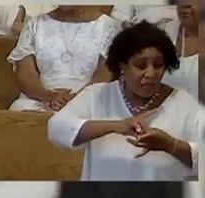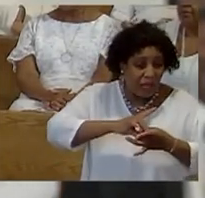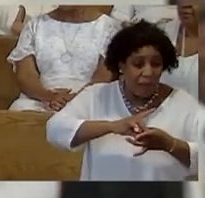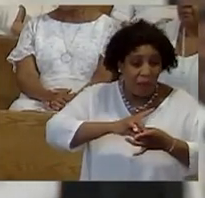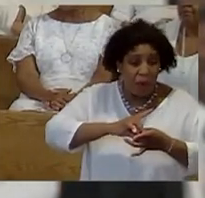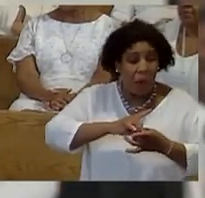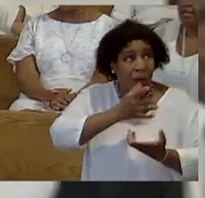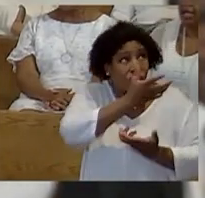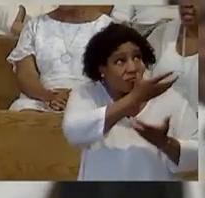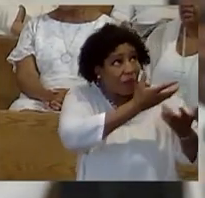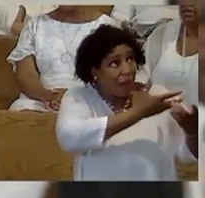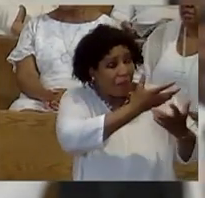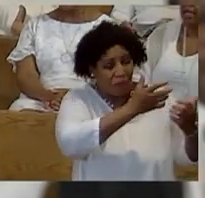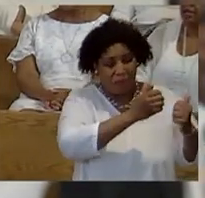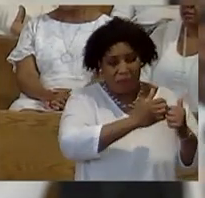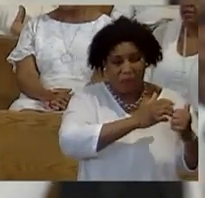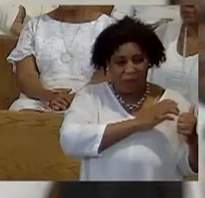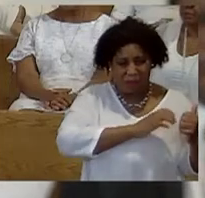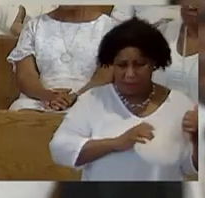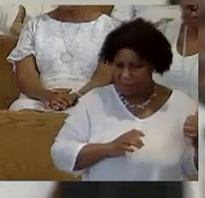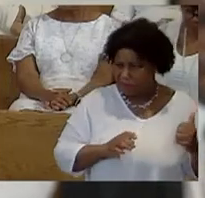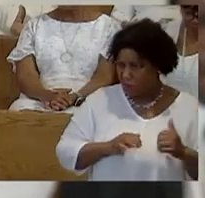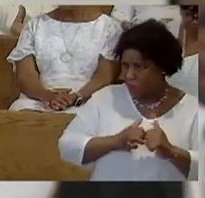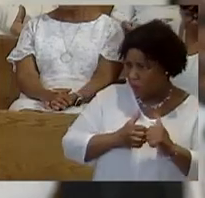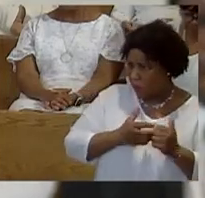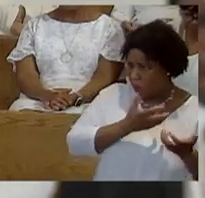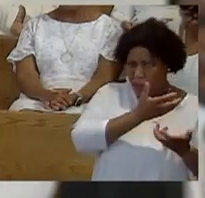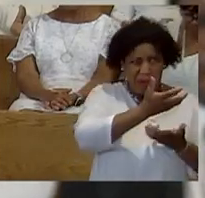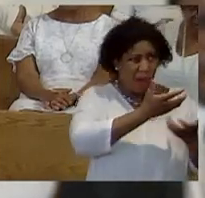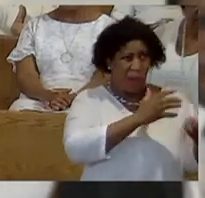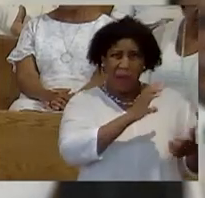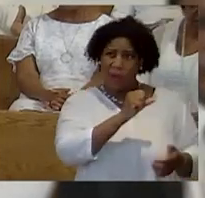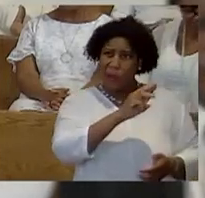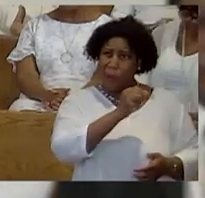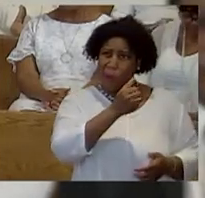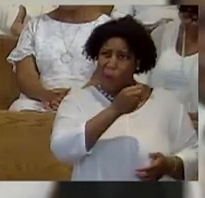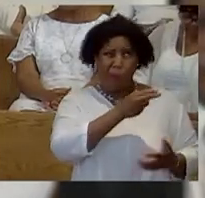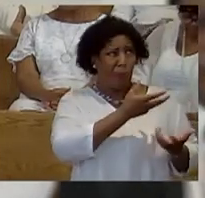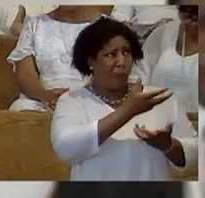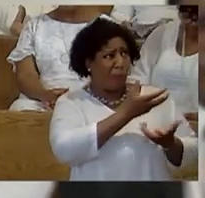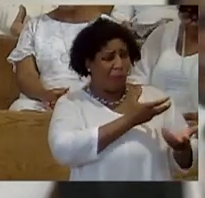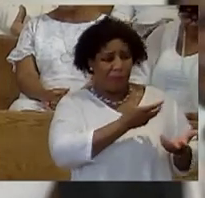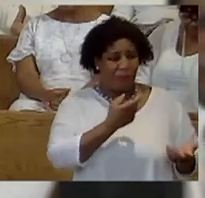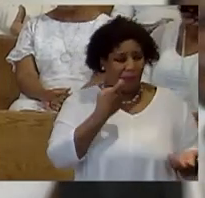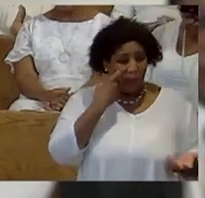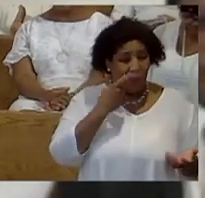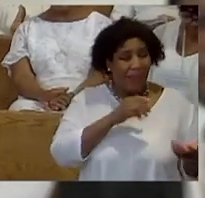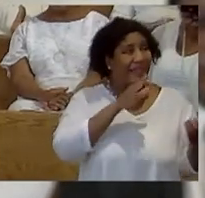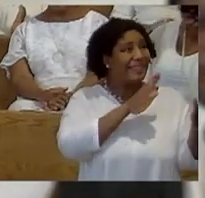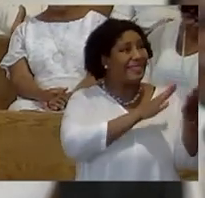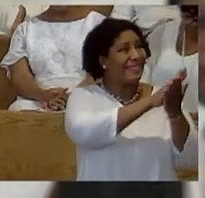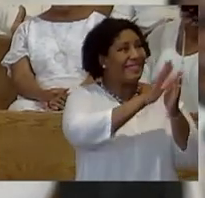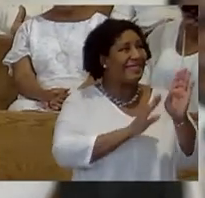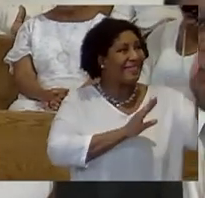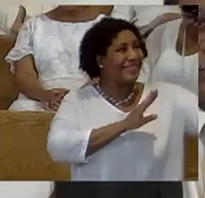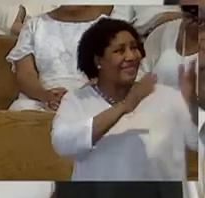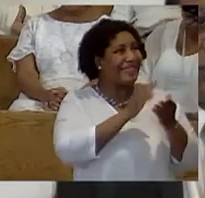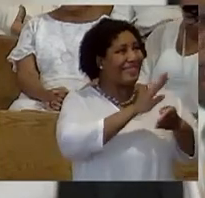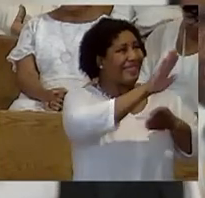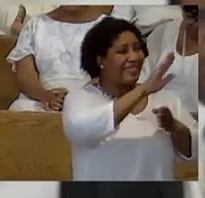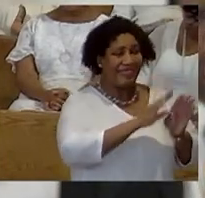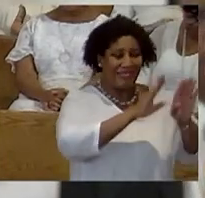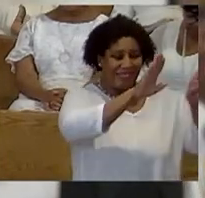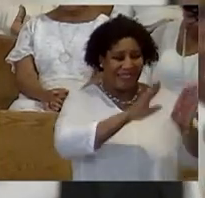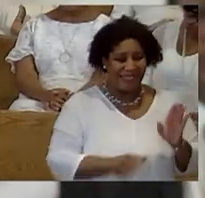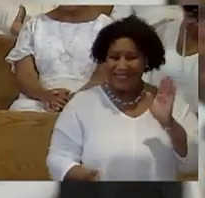commune with Christ. And what do you mean by communing with Christ? You just can't patty cake him on Sunday and then leave